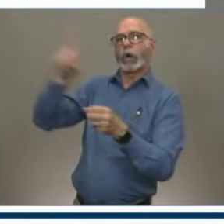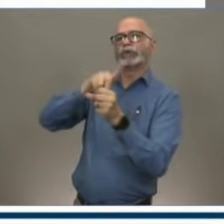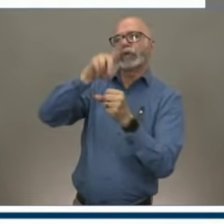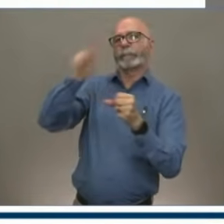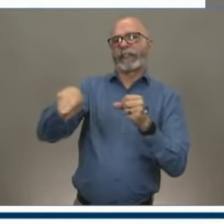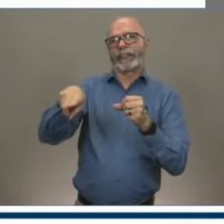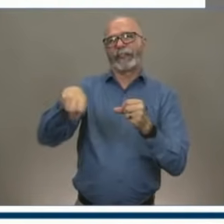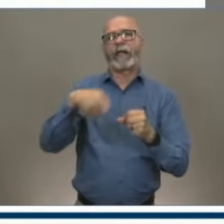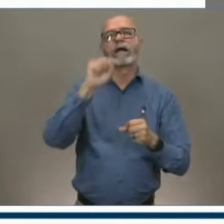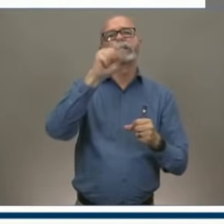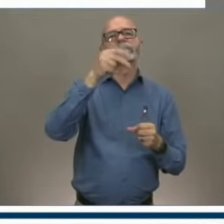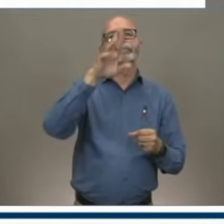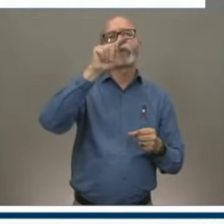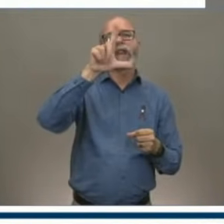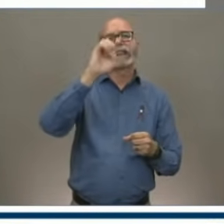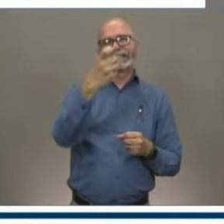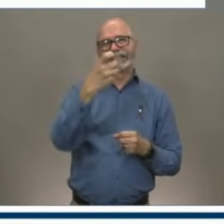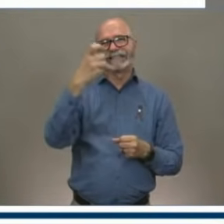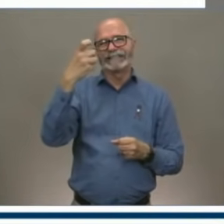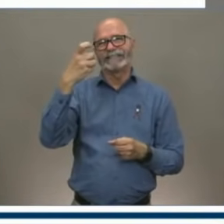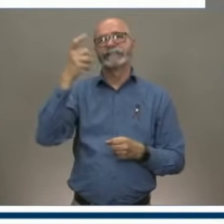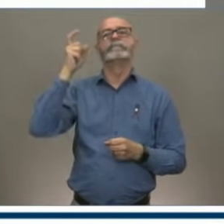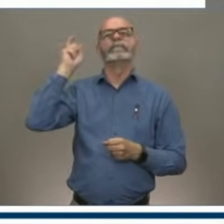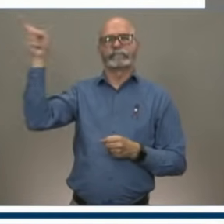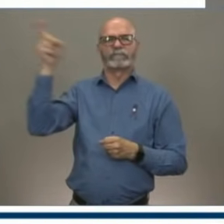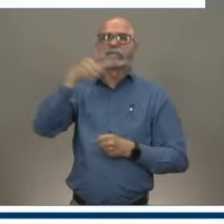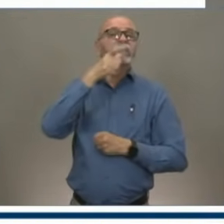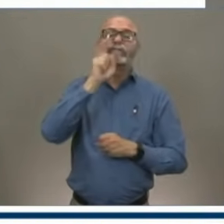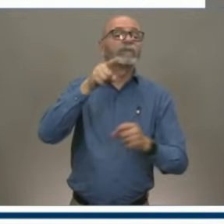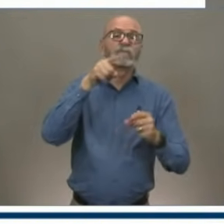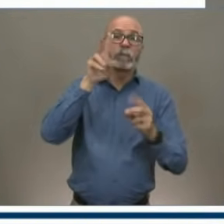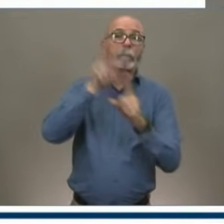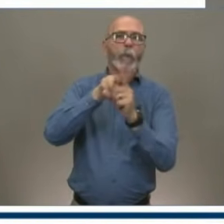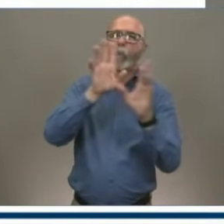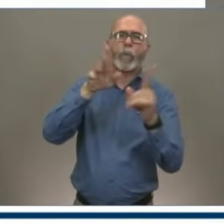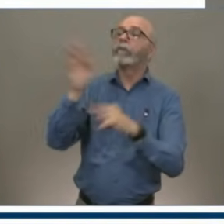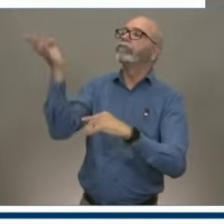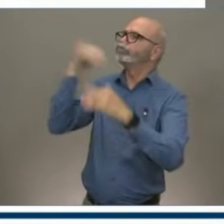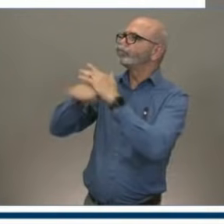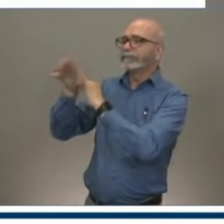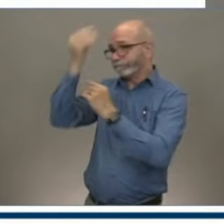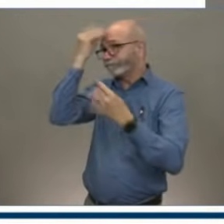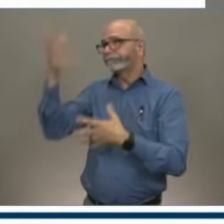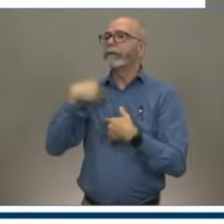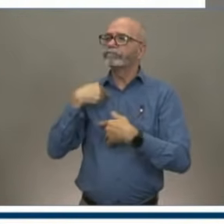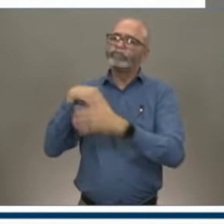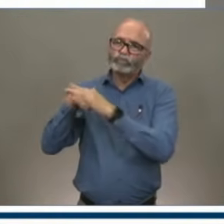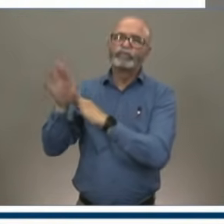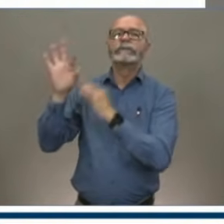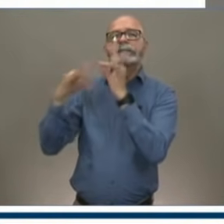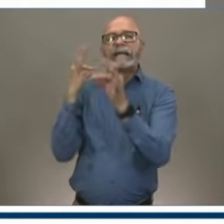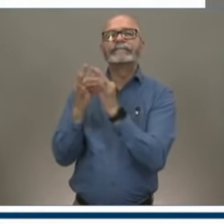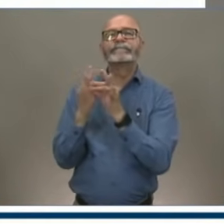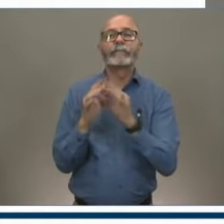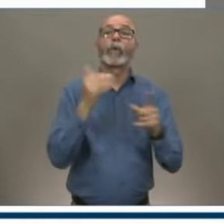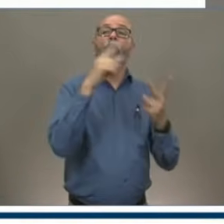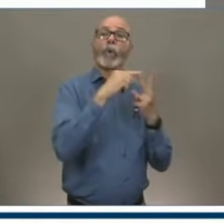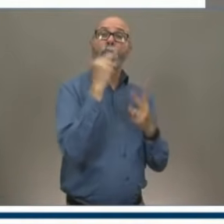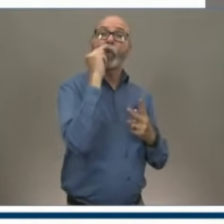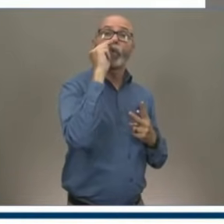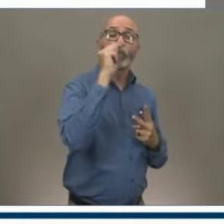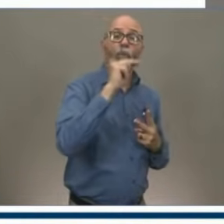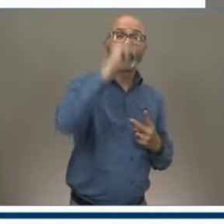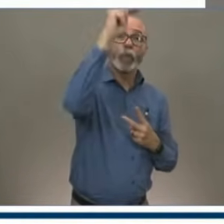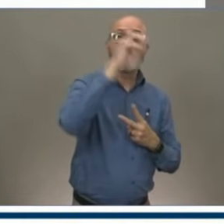You can just walk in. If you're in northern, eastern, or western zone, you will be able to start early next week to use